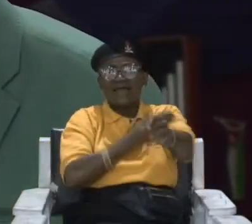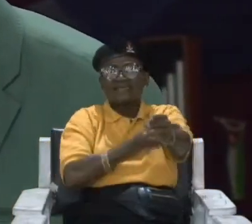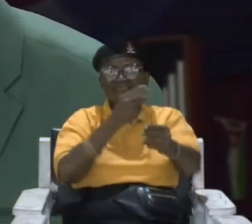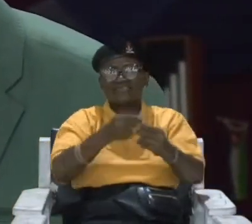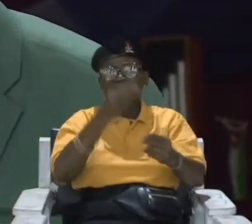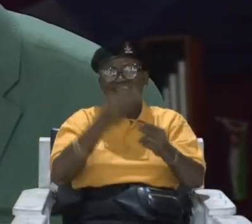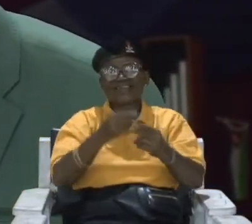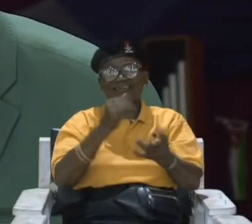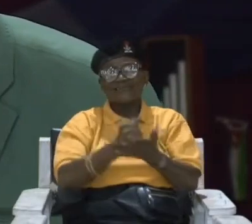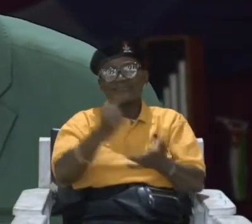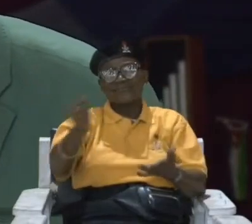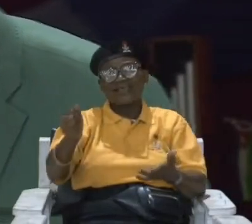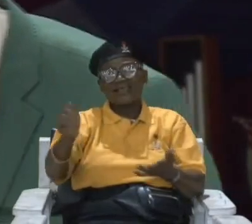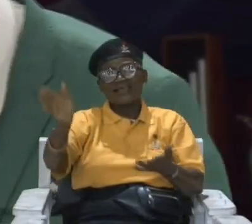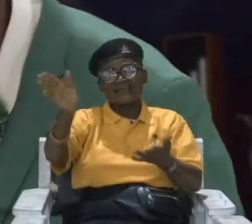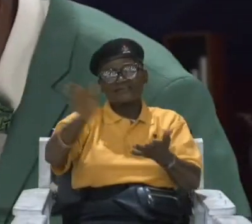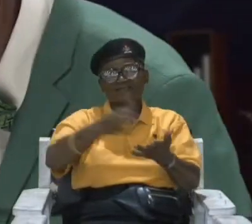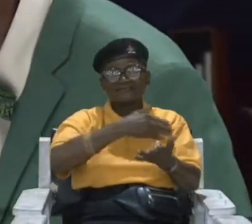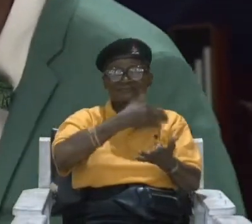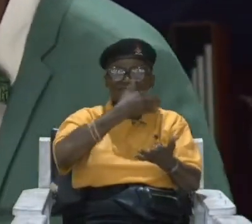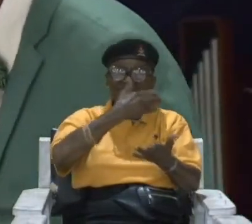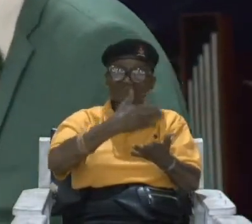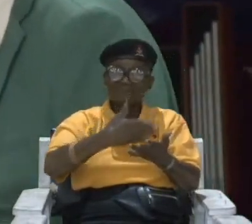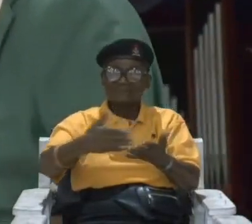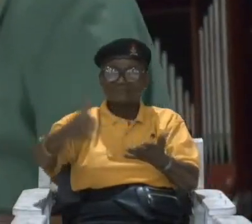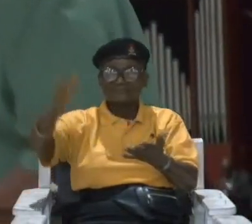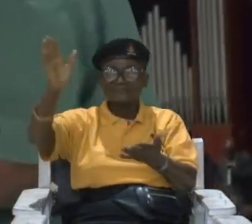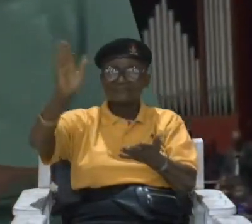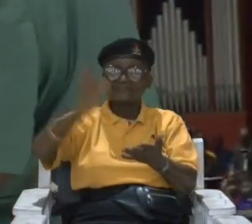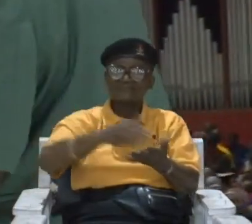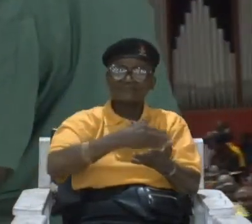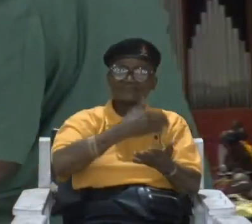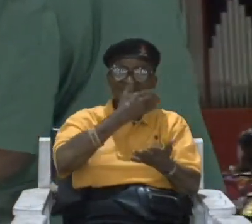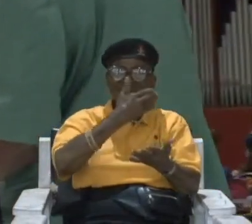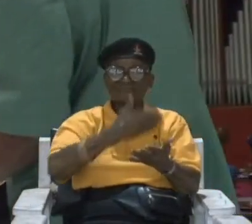Open the eyes of my heart,